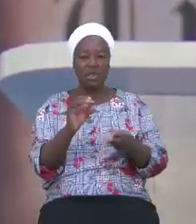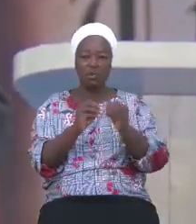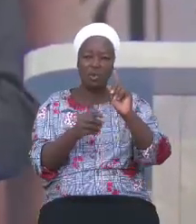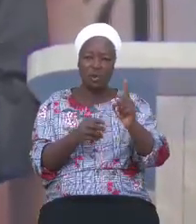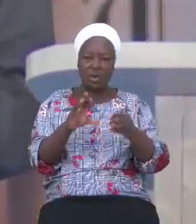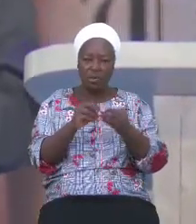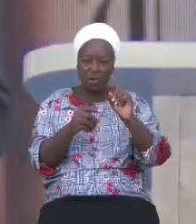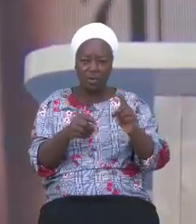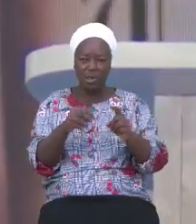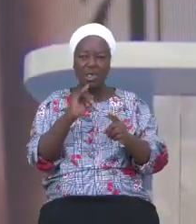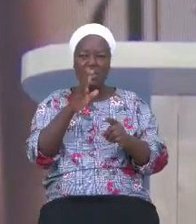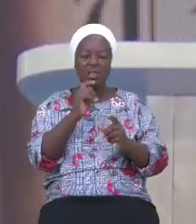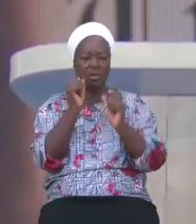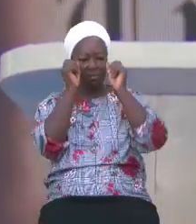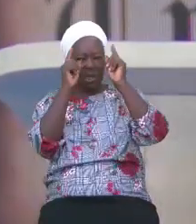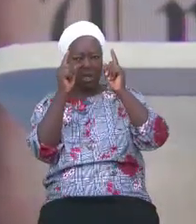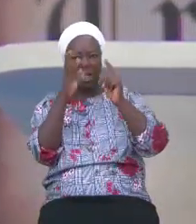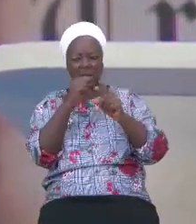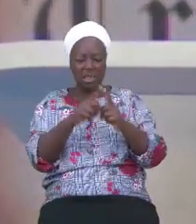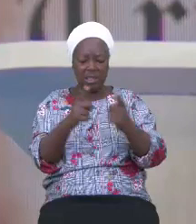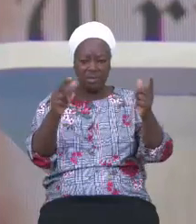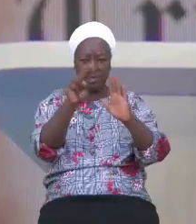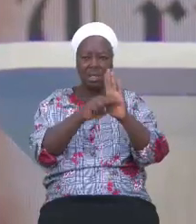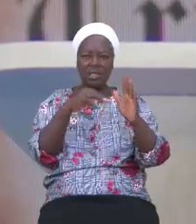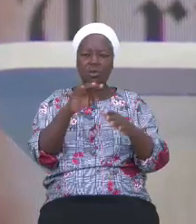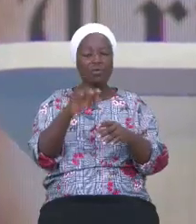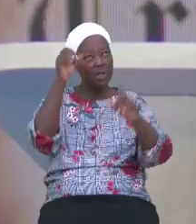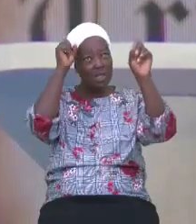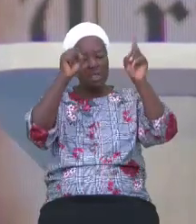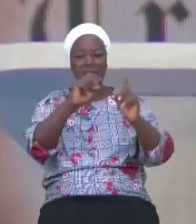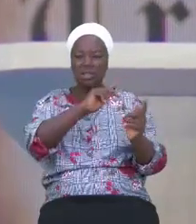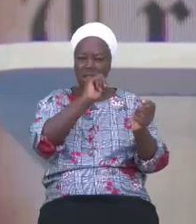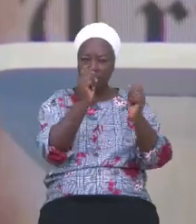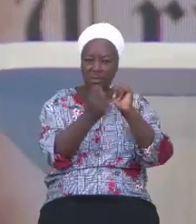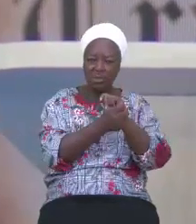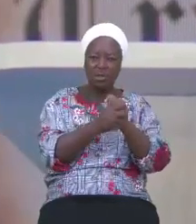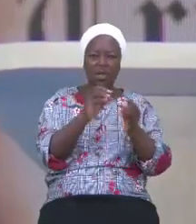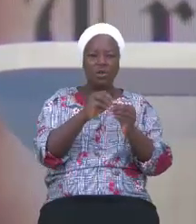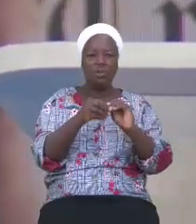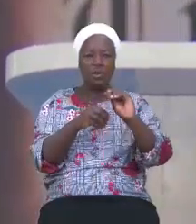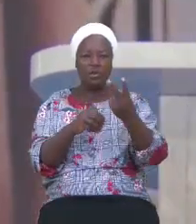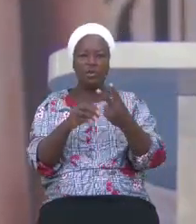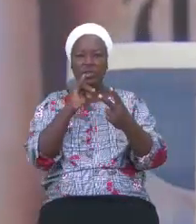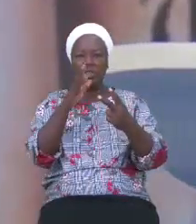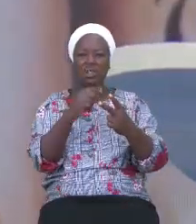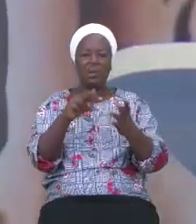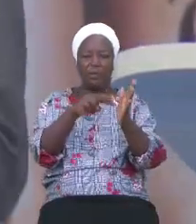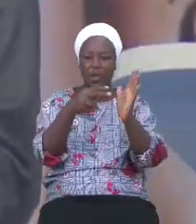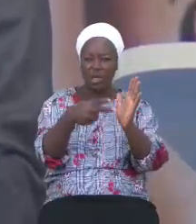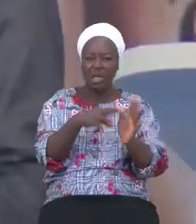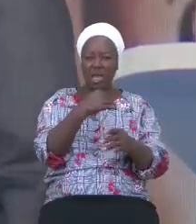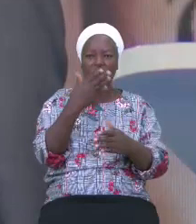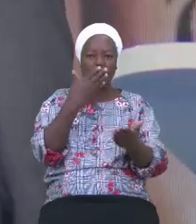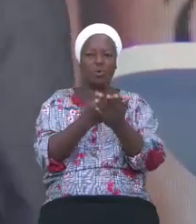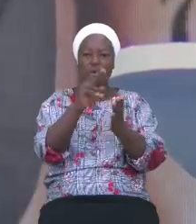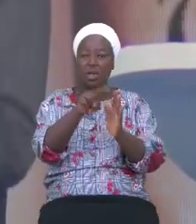Number one is the marvel and the greatness of his transfiguration. Number two, the meaning and the